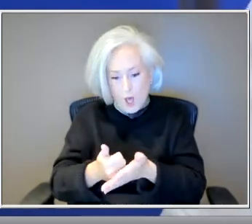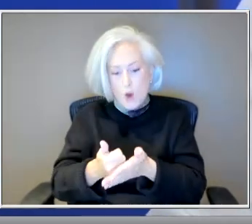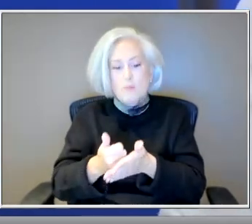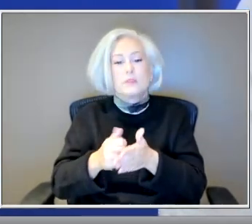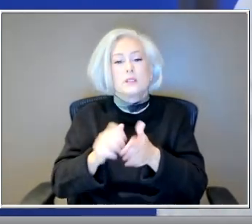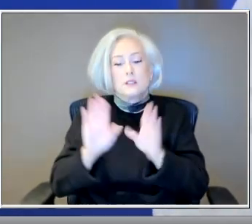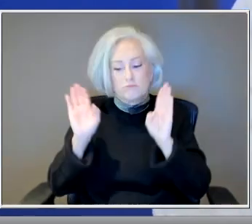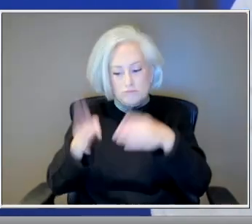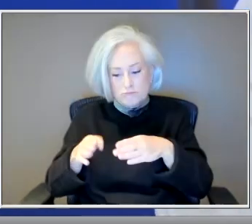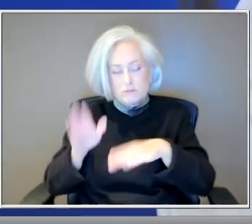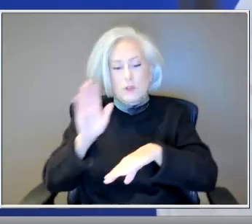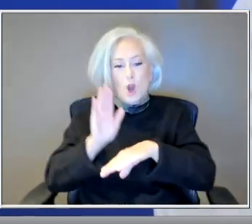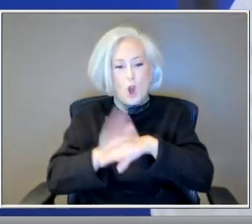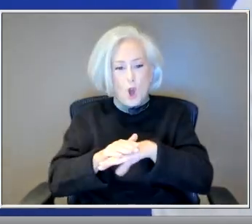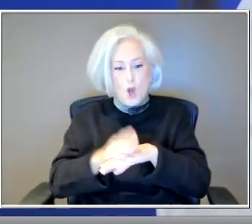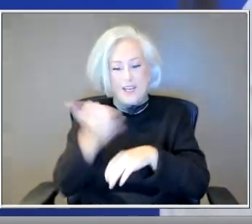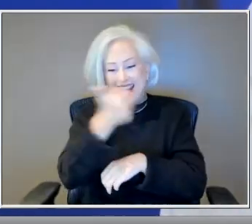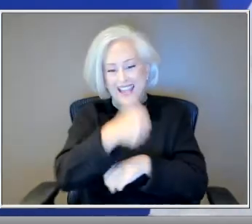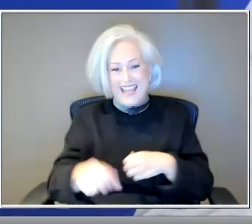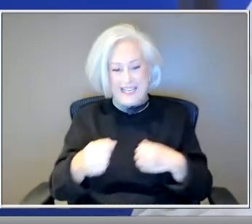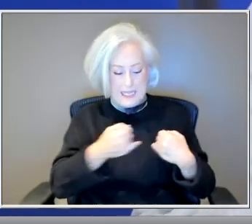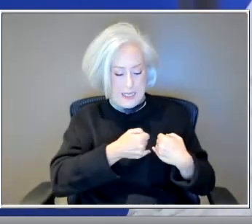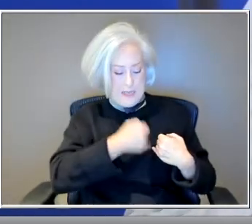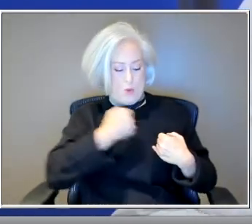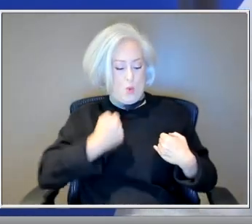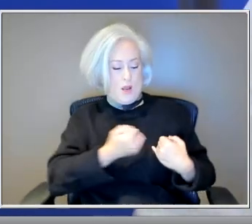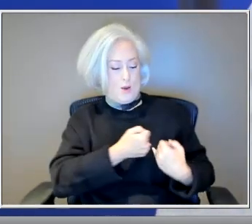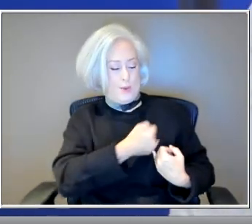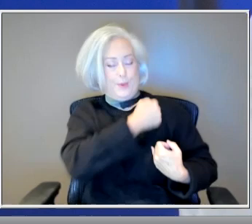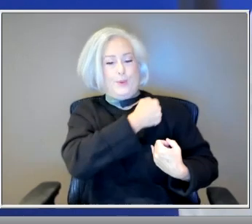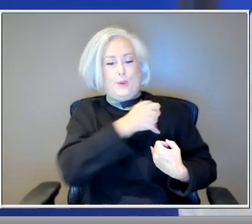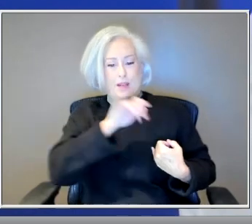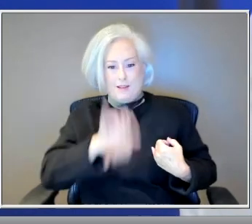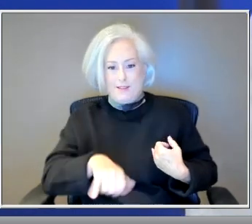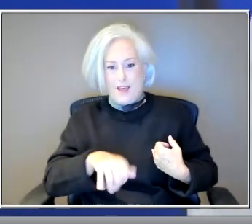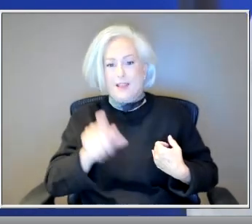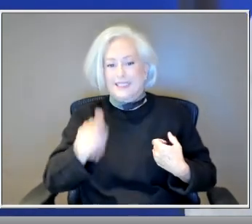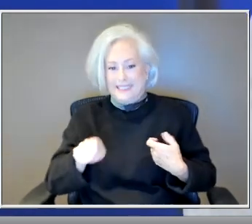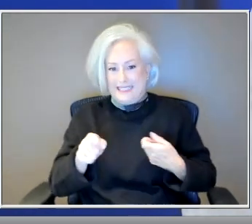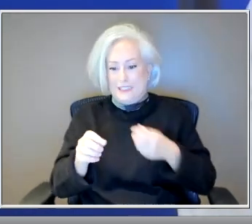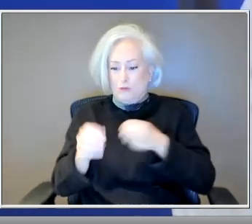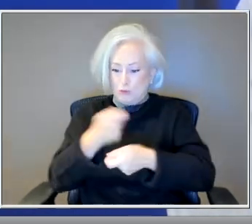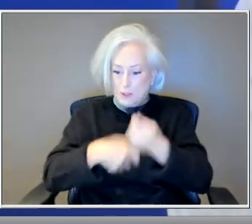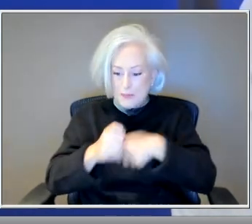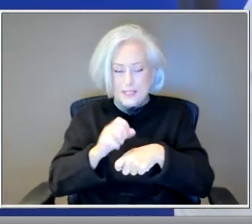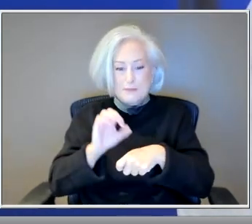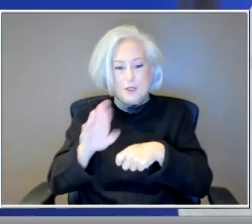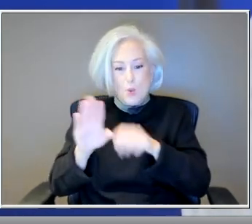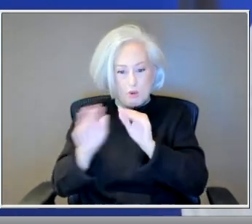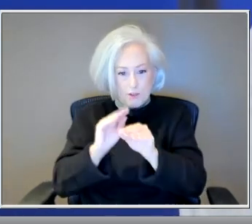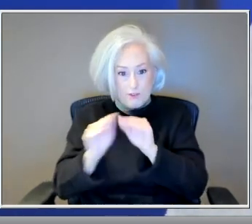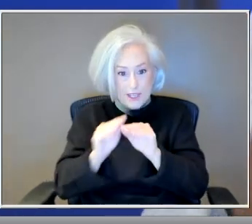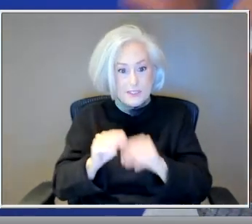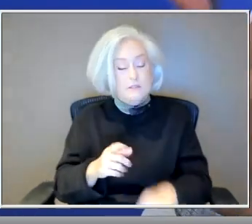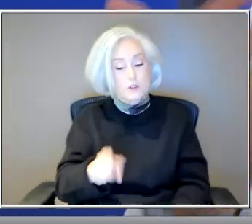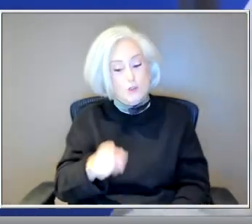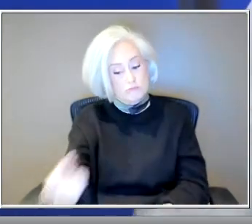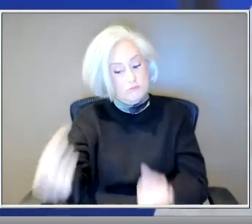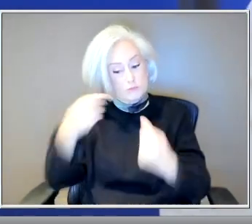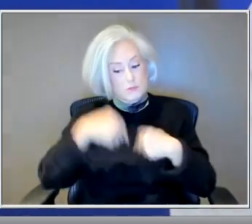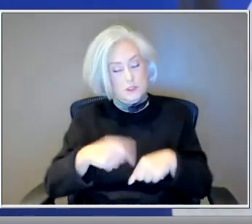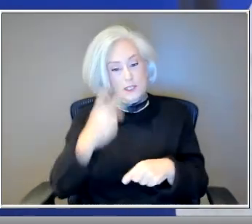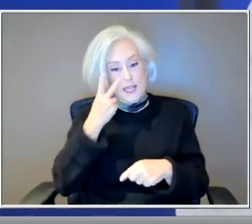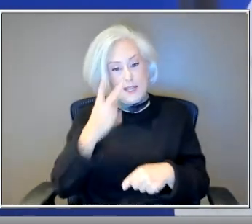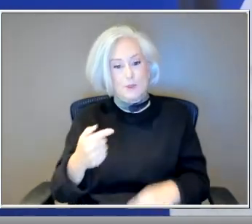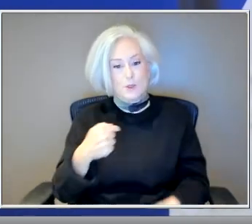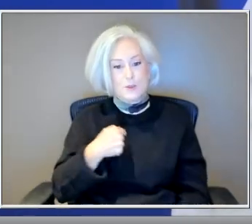so she came in to see me in what they call the complex extraction clinic, and we're able to work through the situation, as you'll hear the story